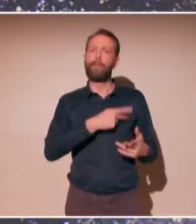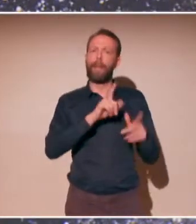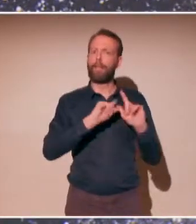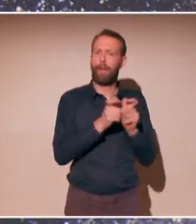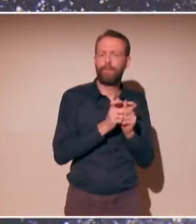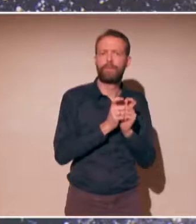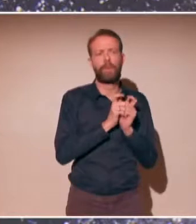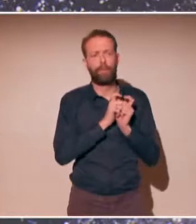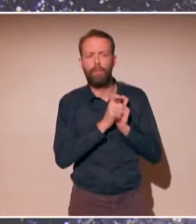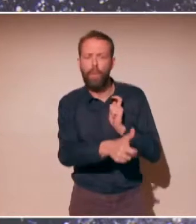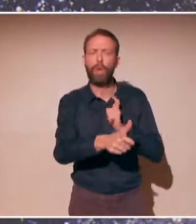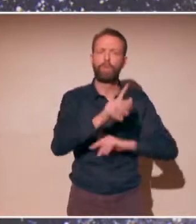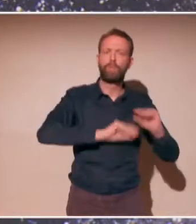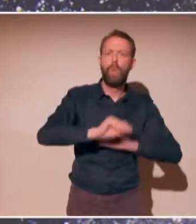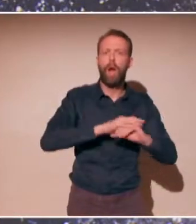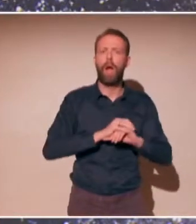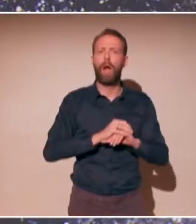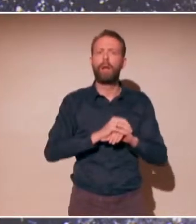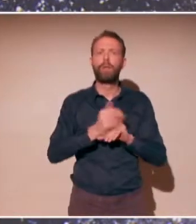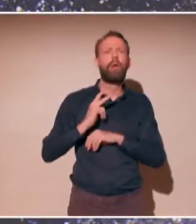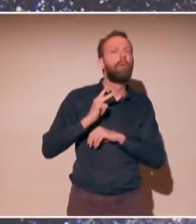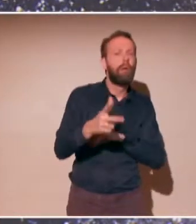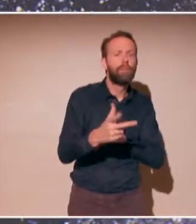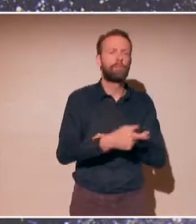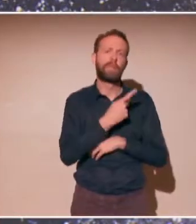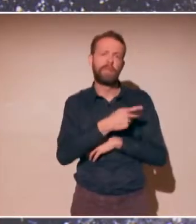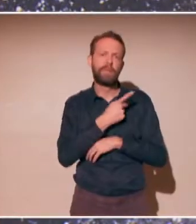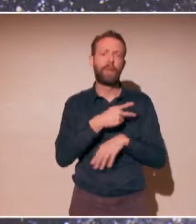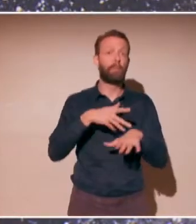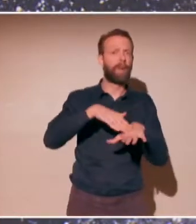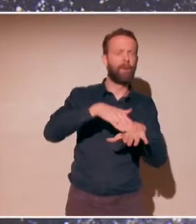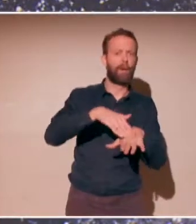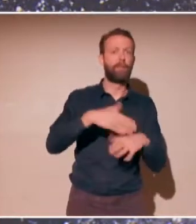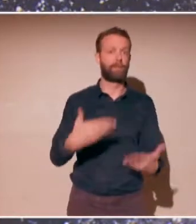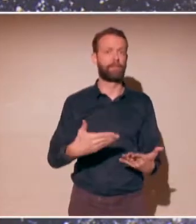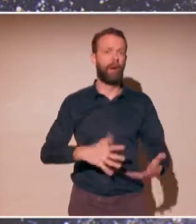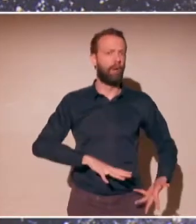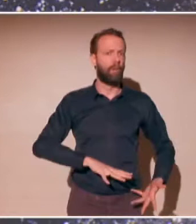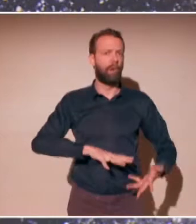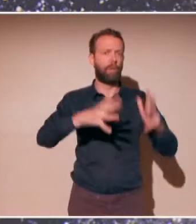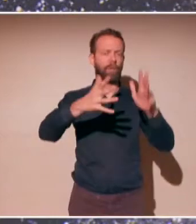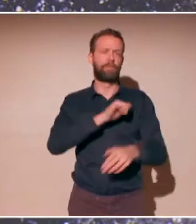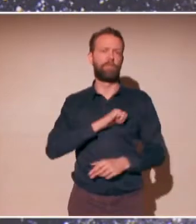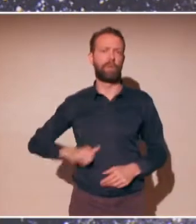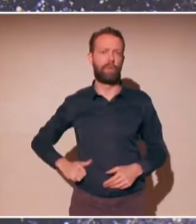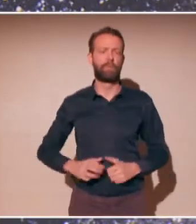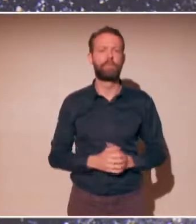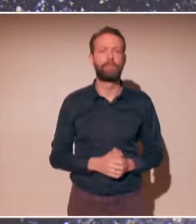that diagnosis or protocols or